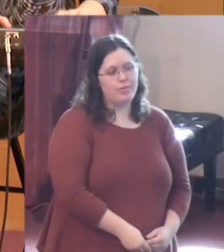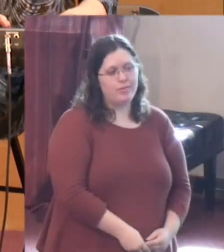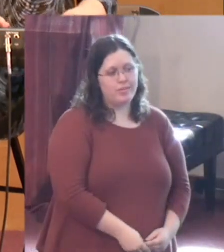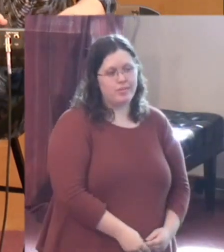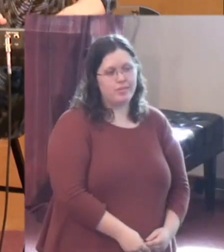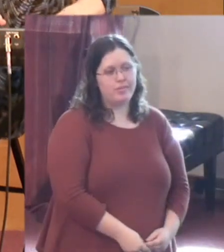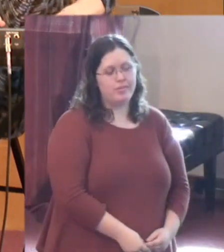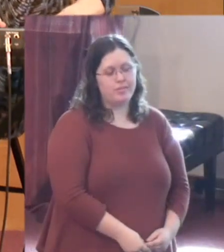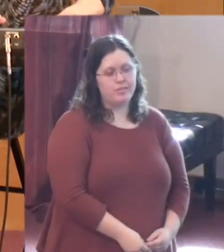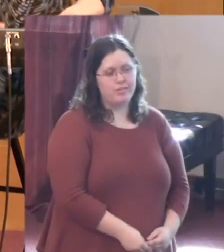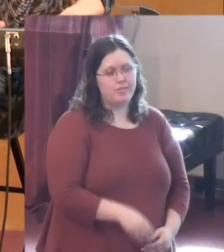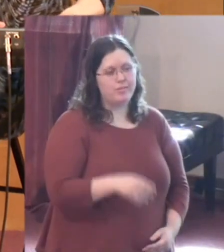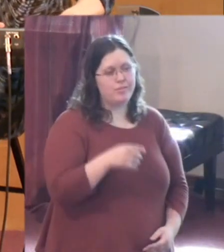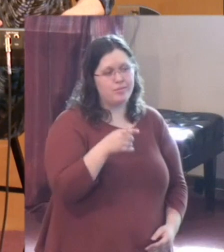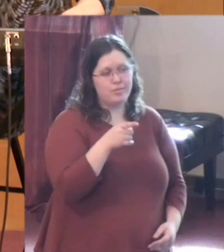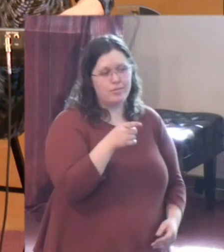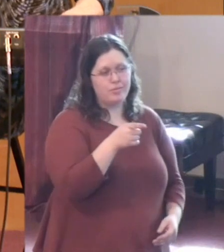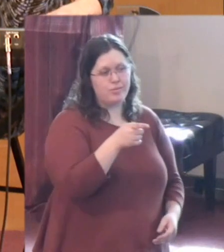'Cause you